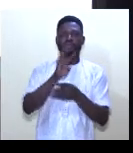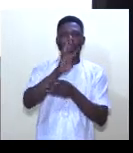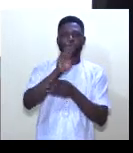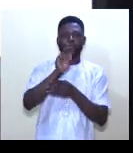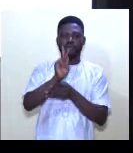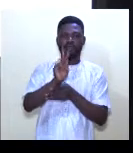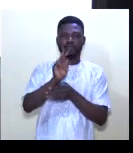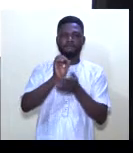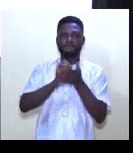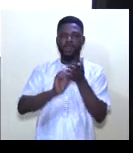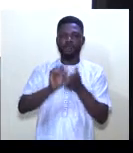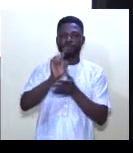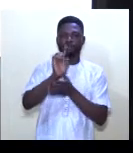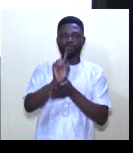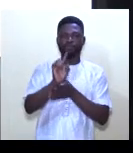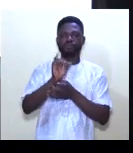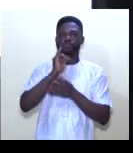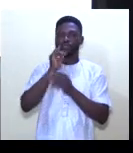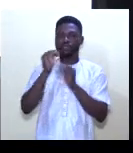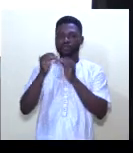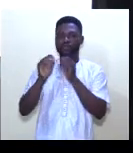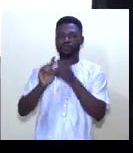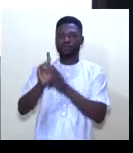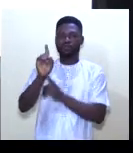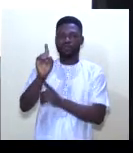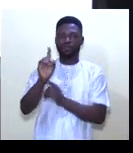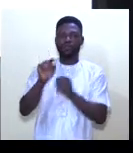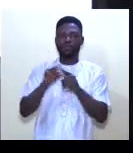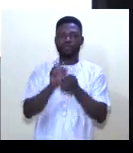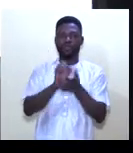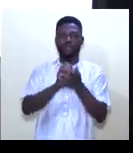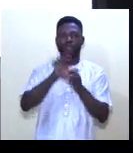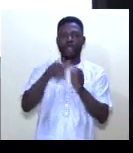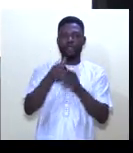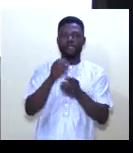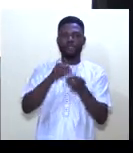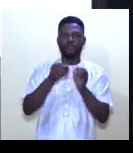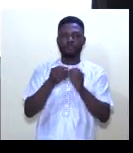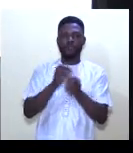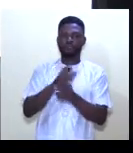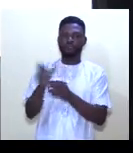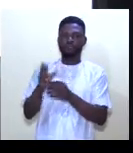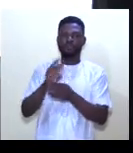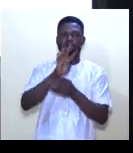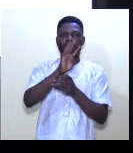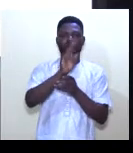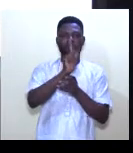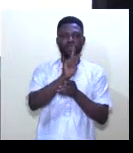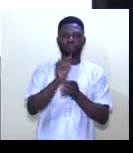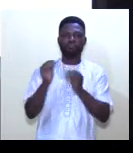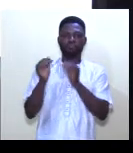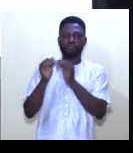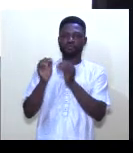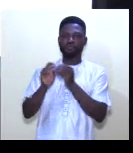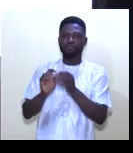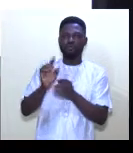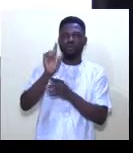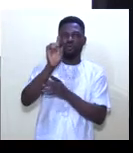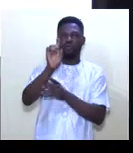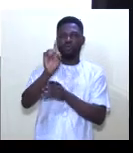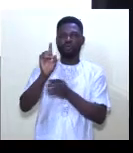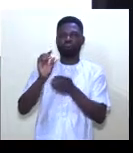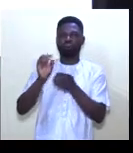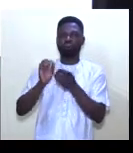quickly. 4k minus 1 is equal to 1. So take all the numbers to the right. 4k equals